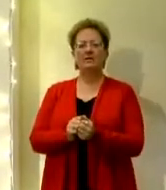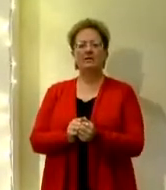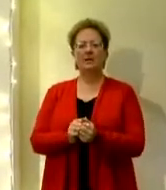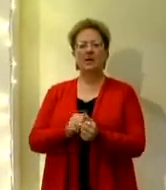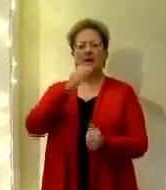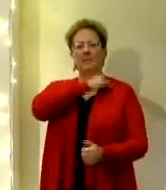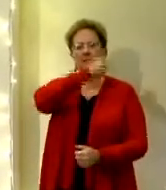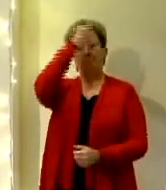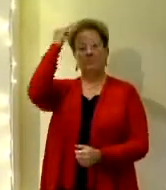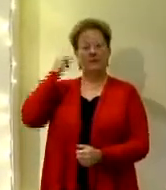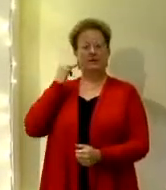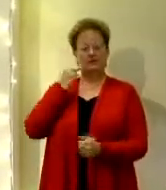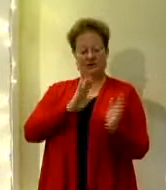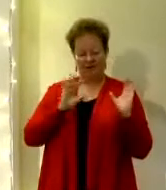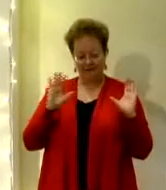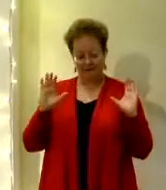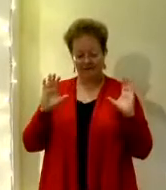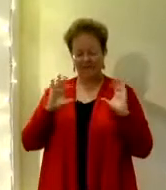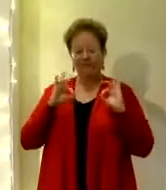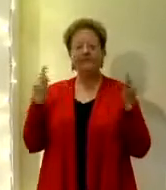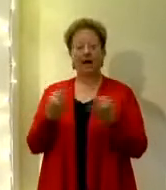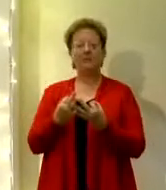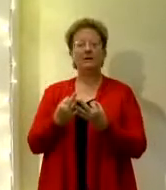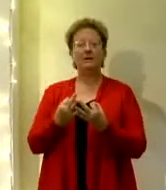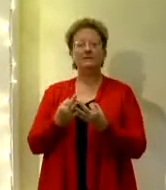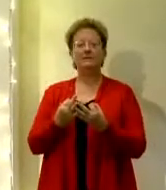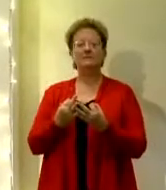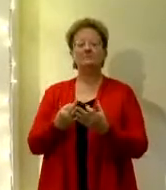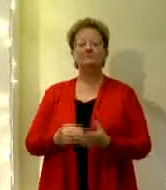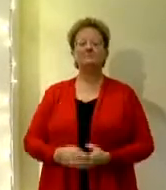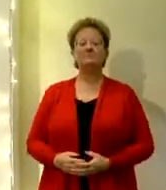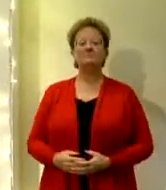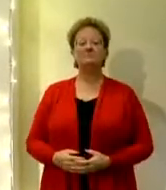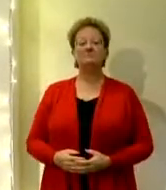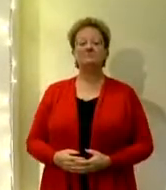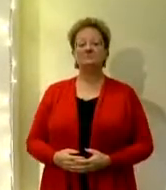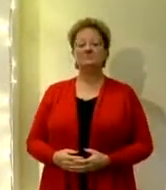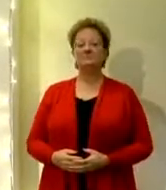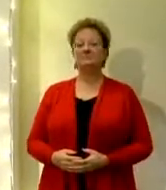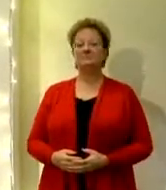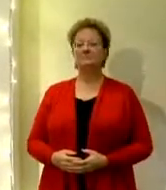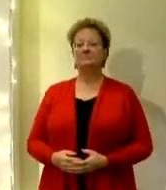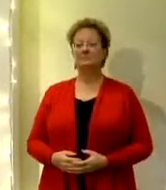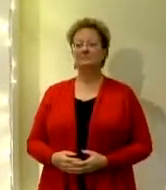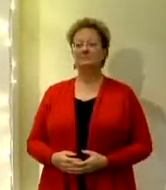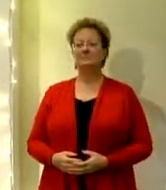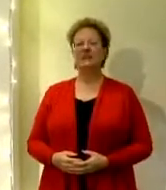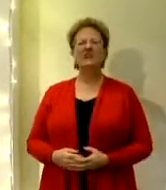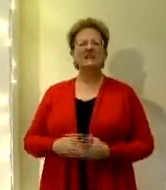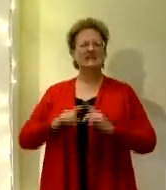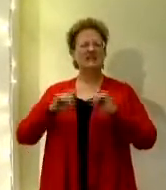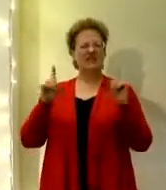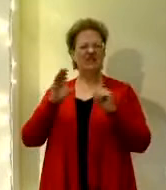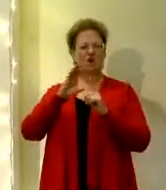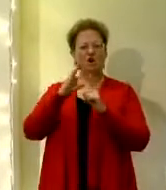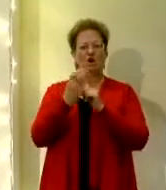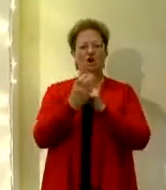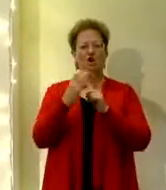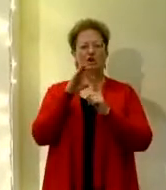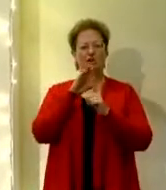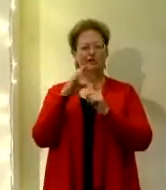30 years, depending on how good business is, I'll come back and I'll marry that girl. And I know that's weird to us. And that's kind of